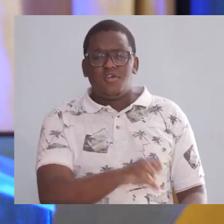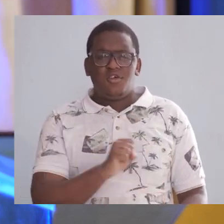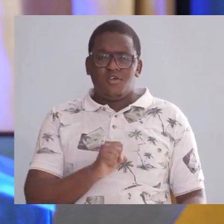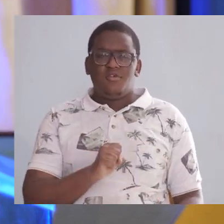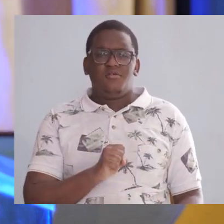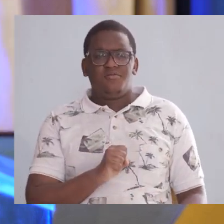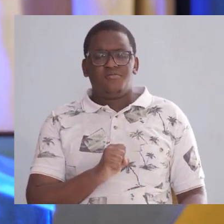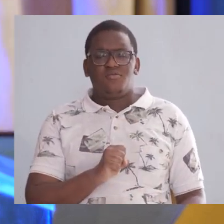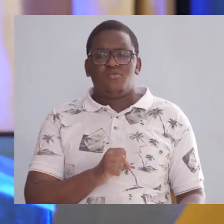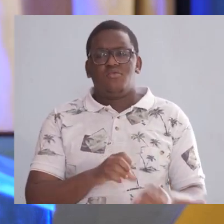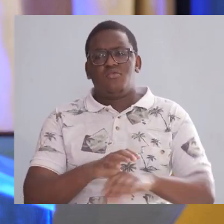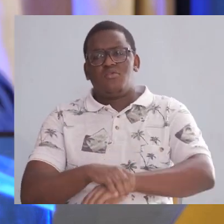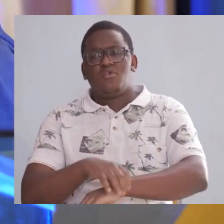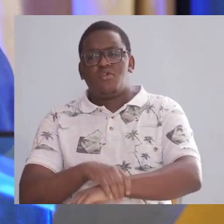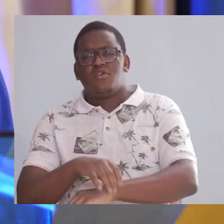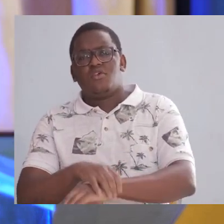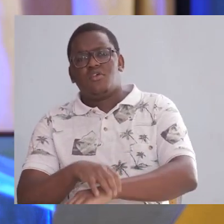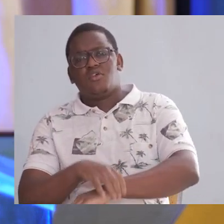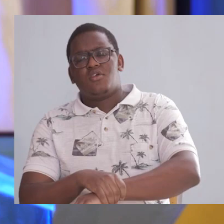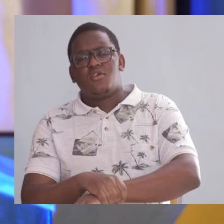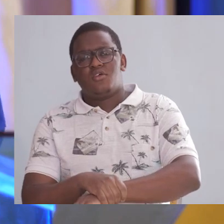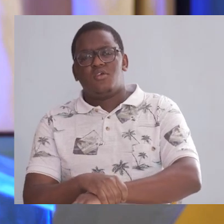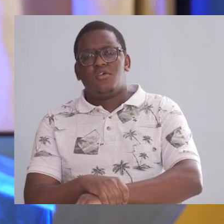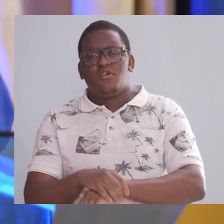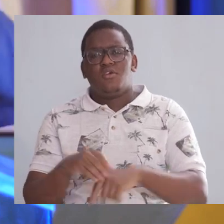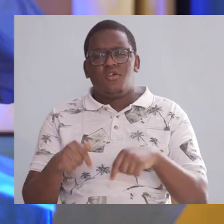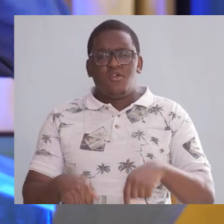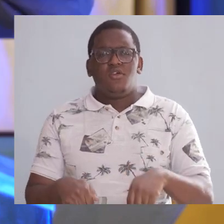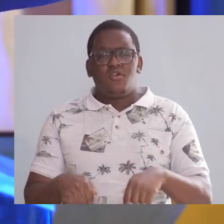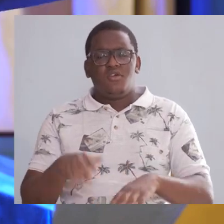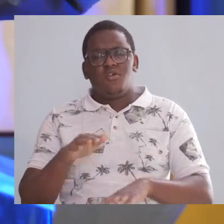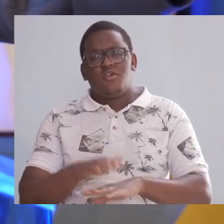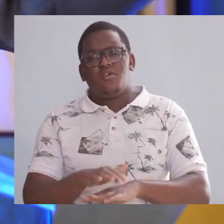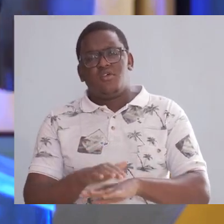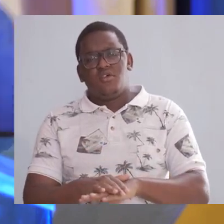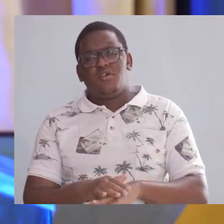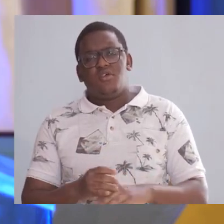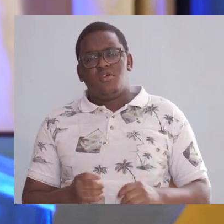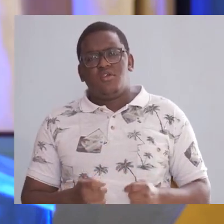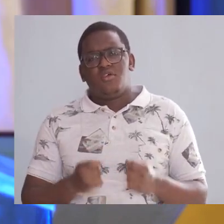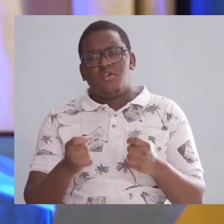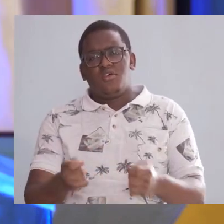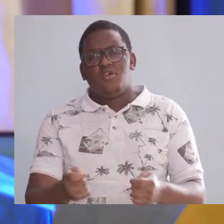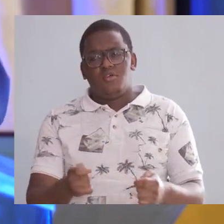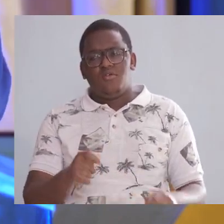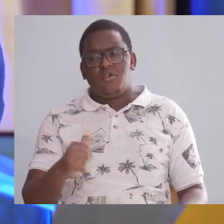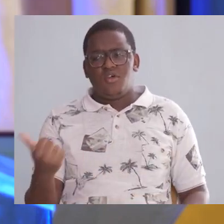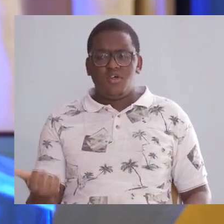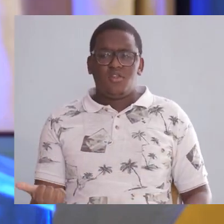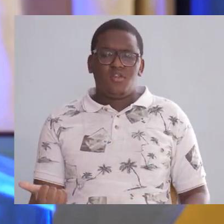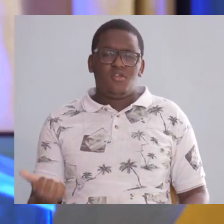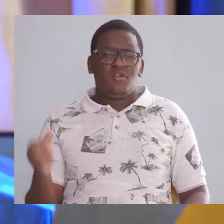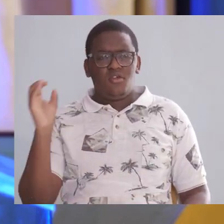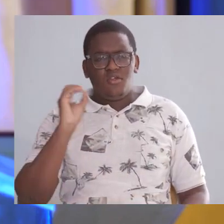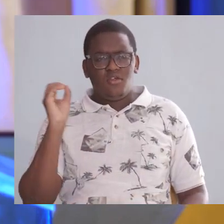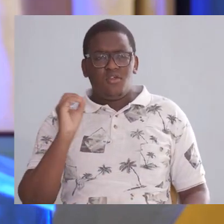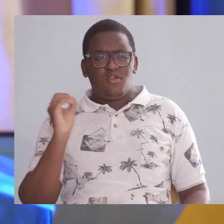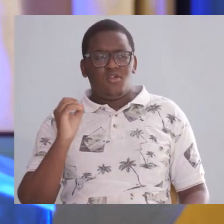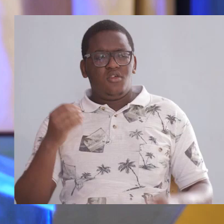but work with his own hands, because this is good. Then he shall have to give others who do not have. So if you have been a victim of